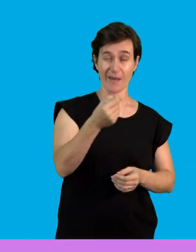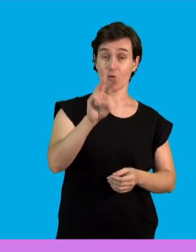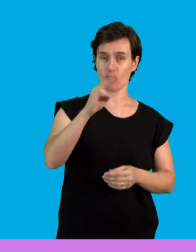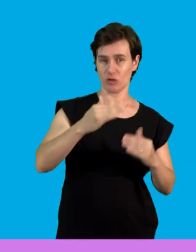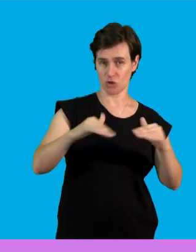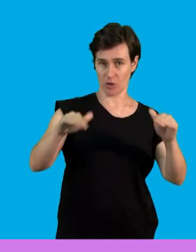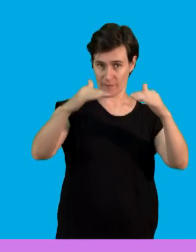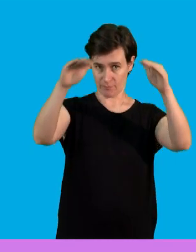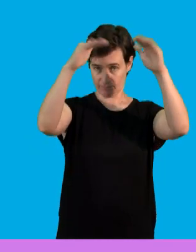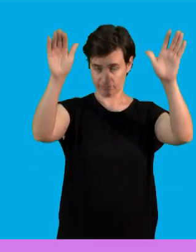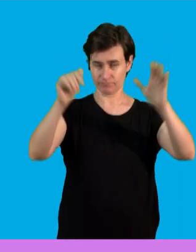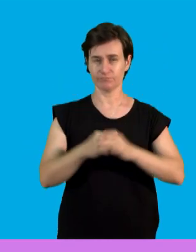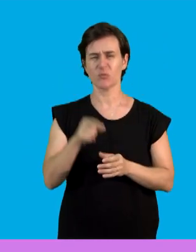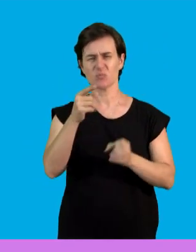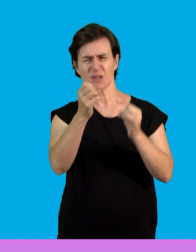side of the gas bottles